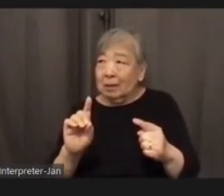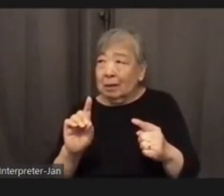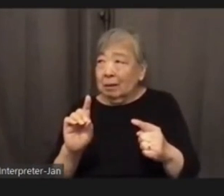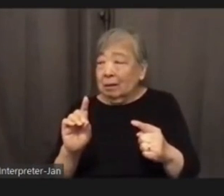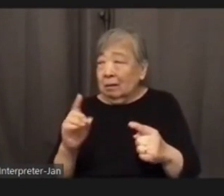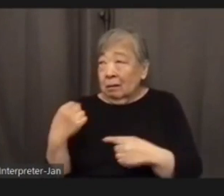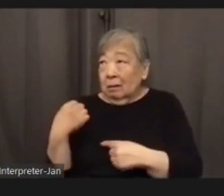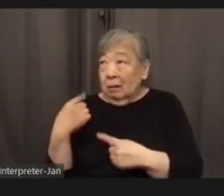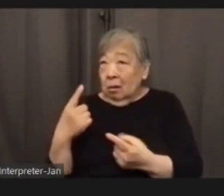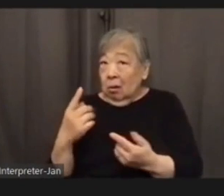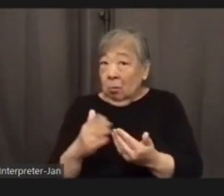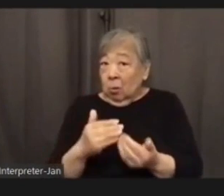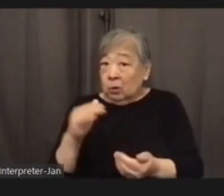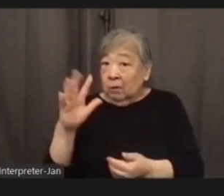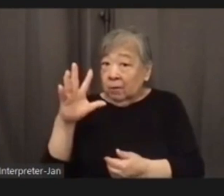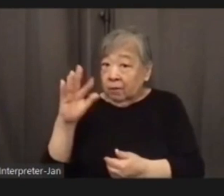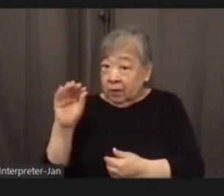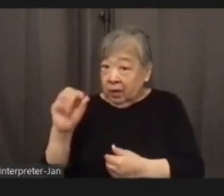years by my